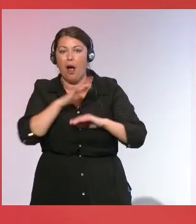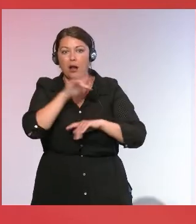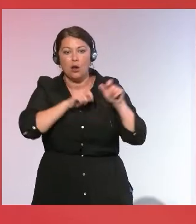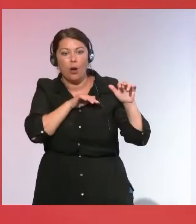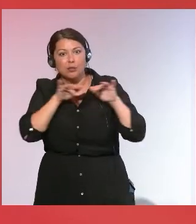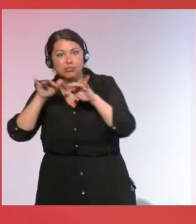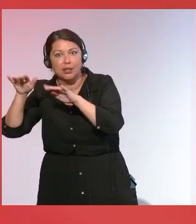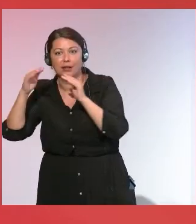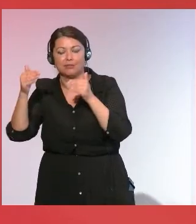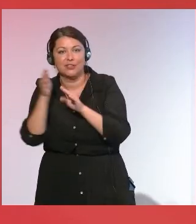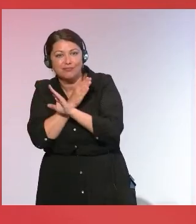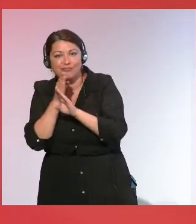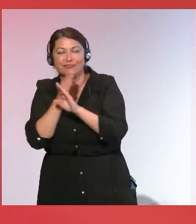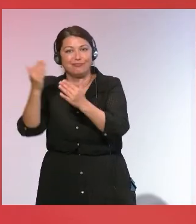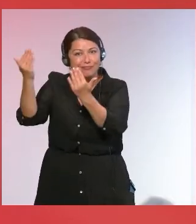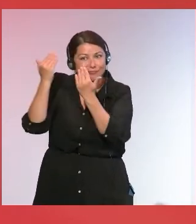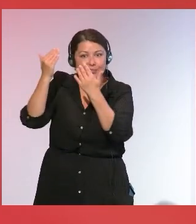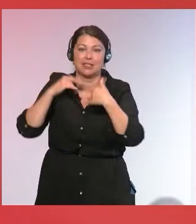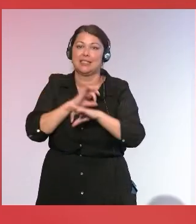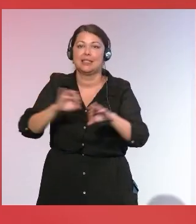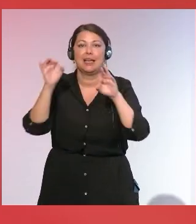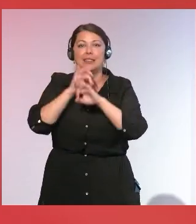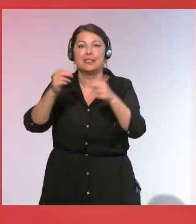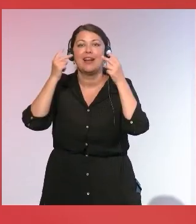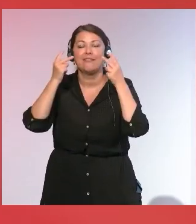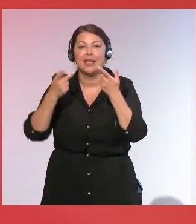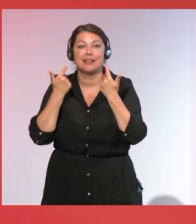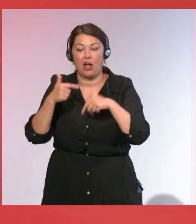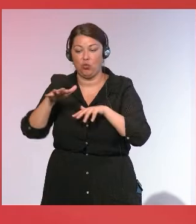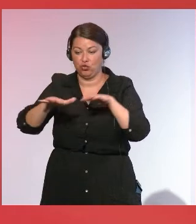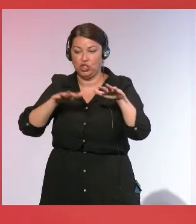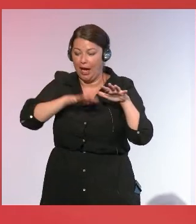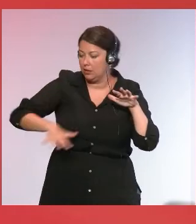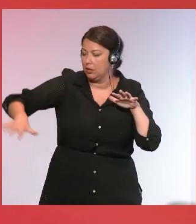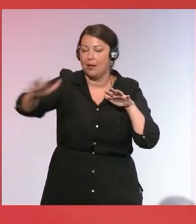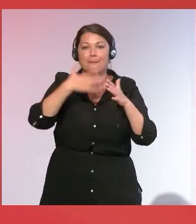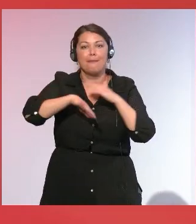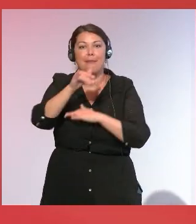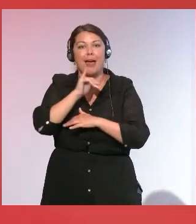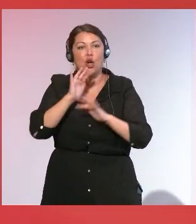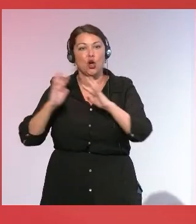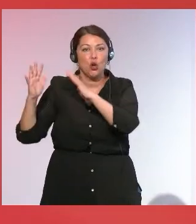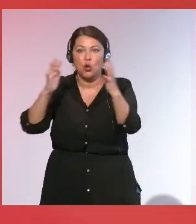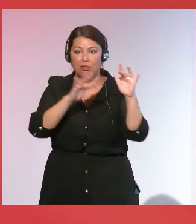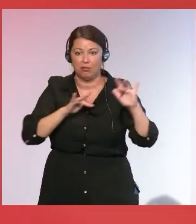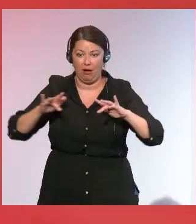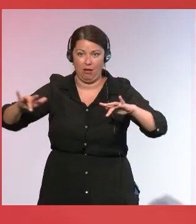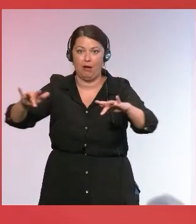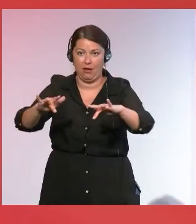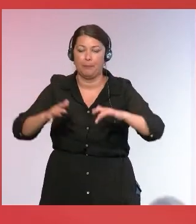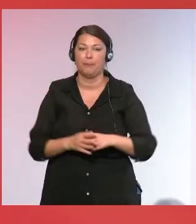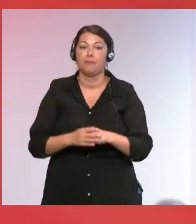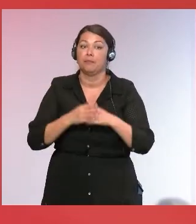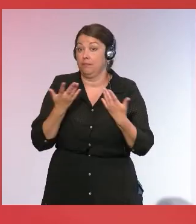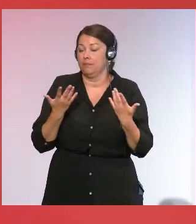important, that urban greening, especially because of that urban heat island effect. And this not only reduces heat stress, but